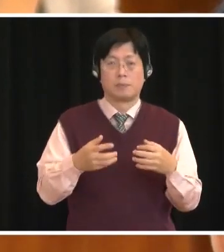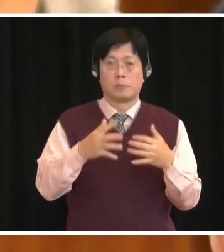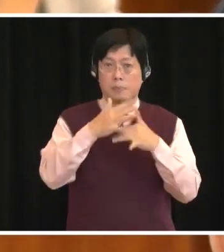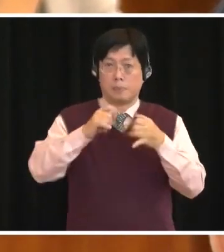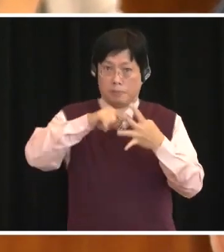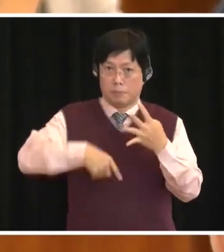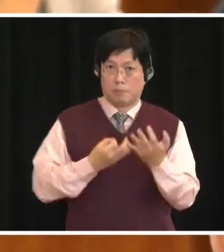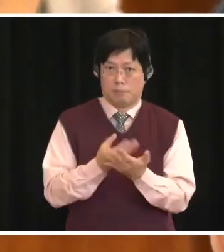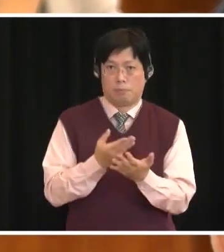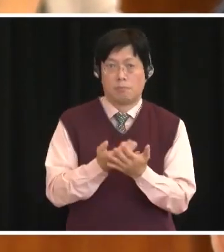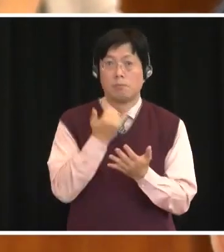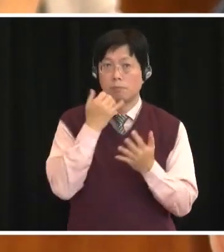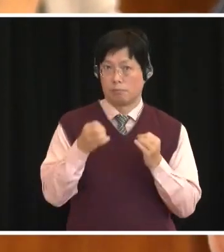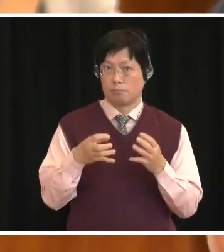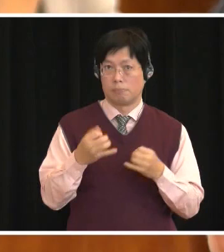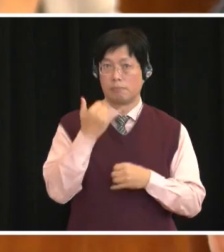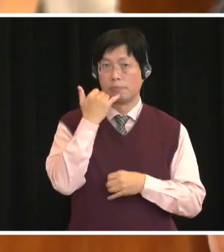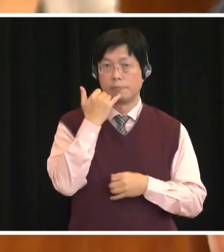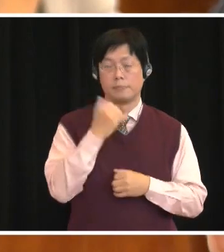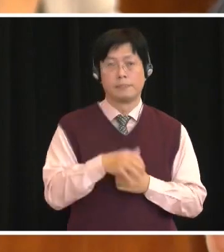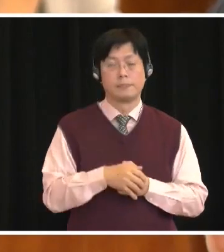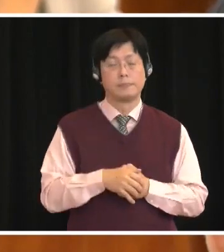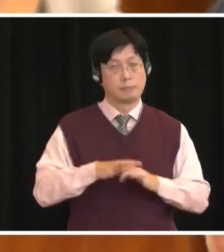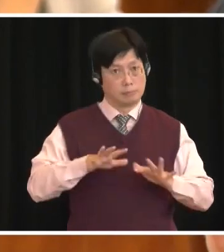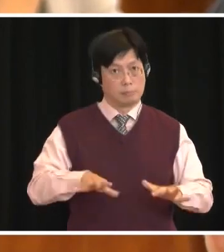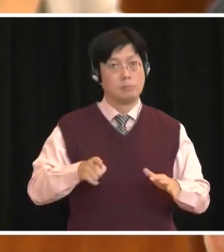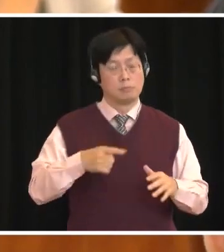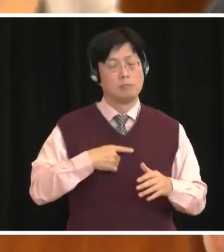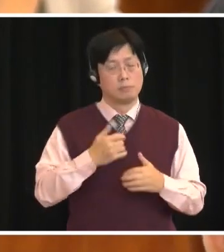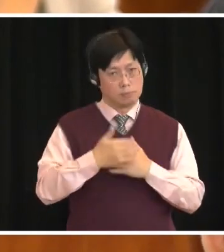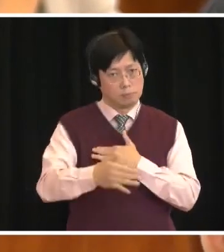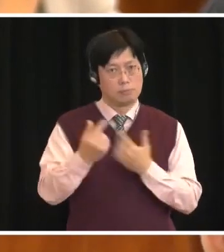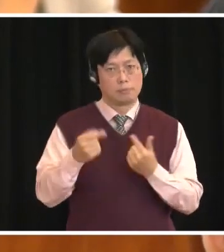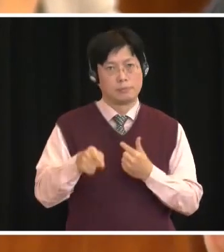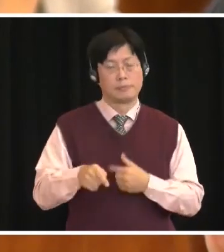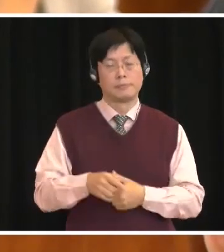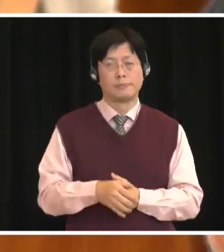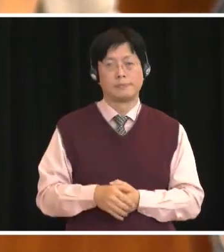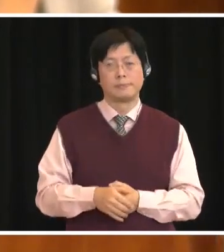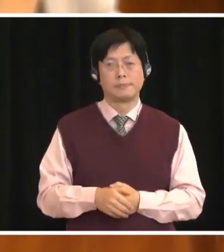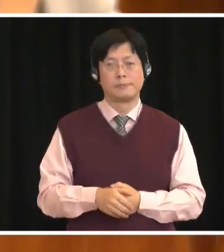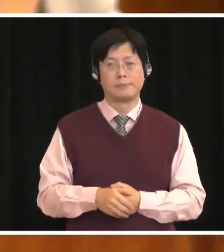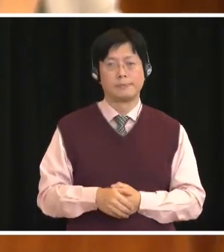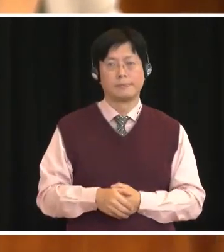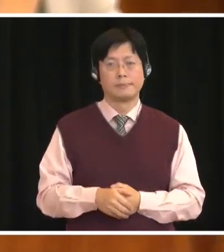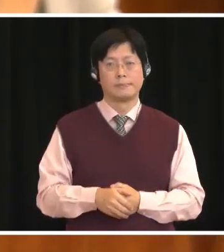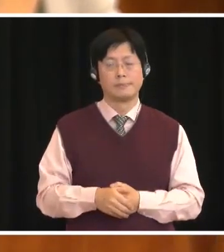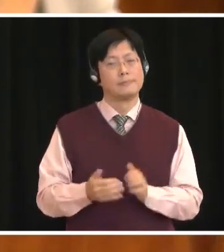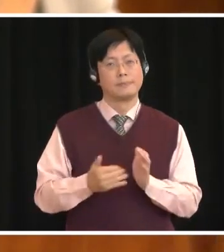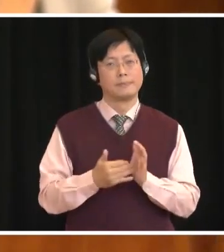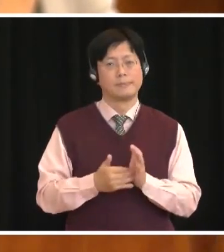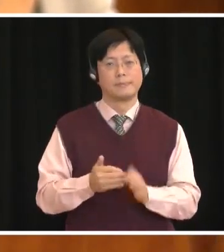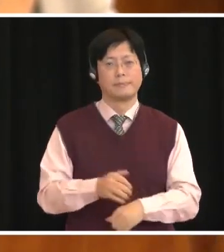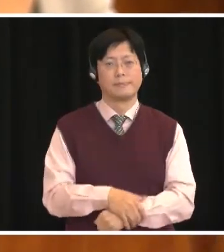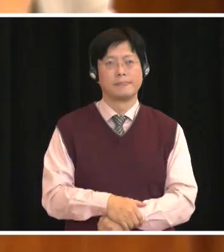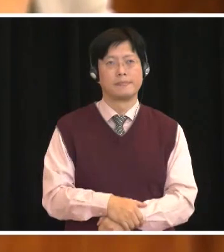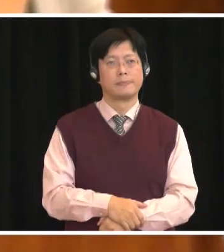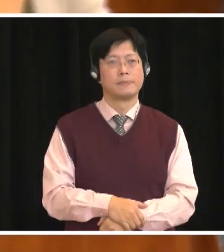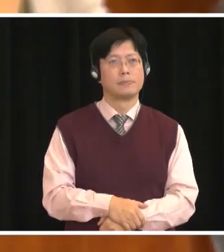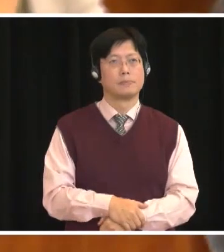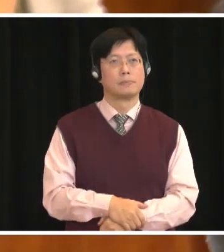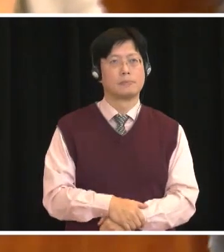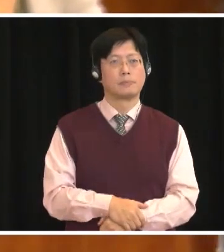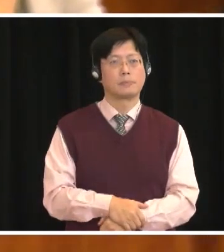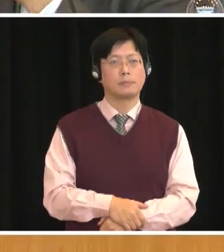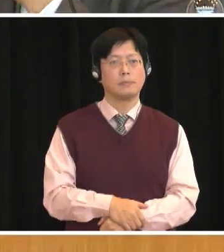victims and perpetrators may discuss the compensation in an outside court committee